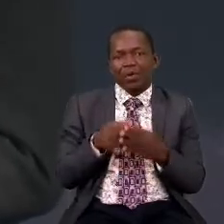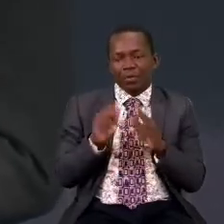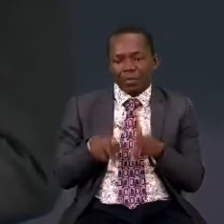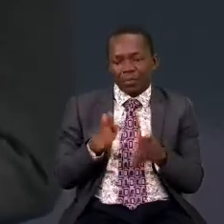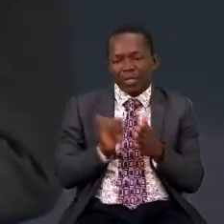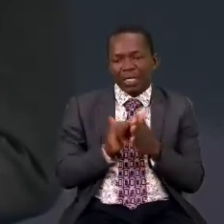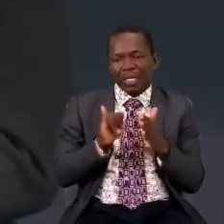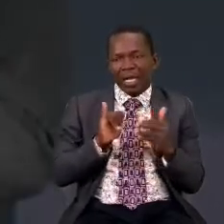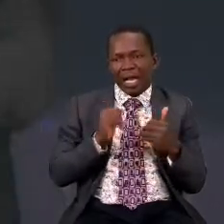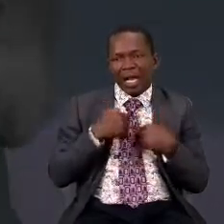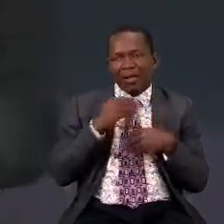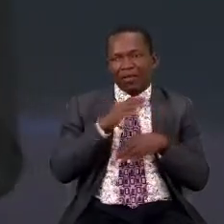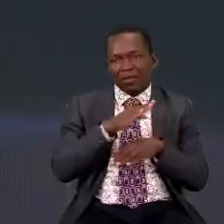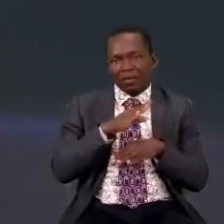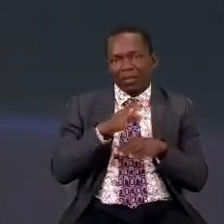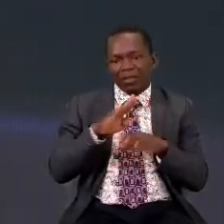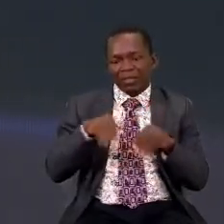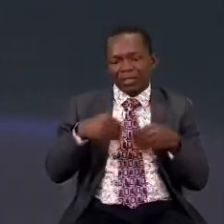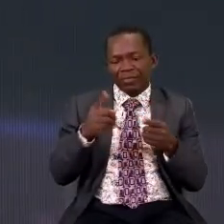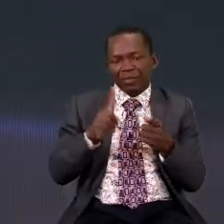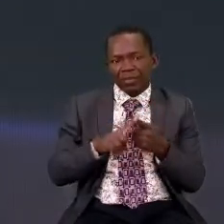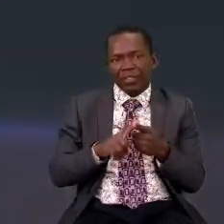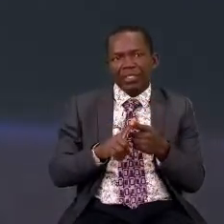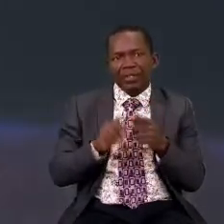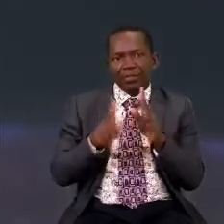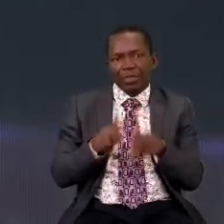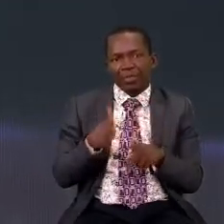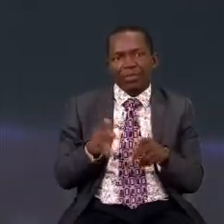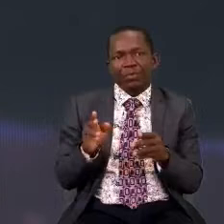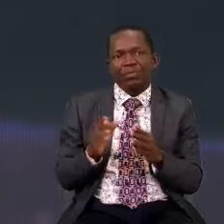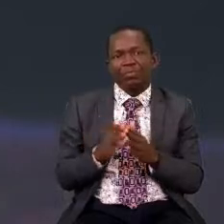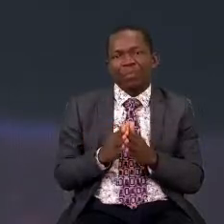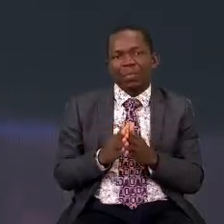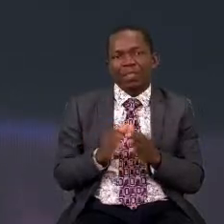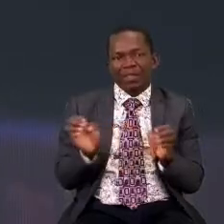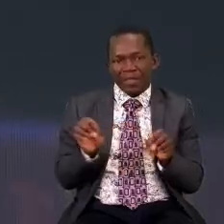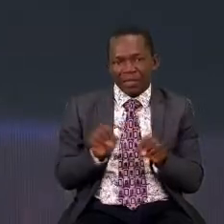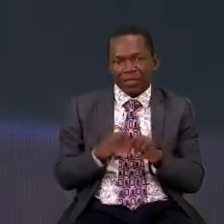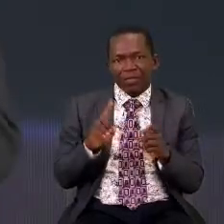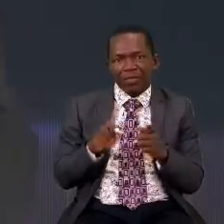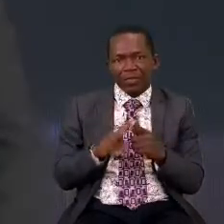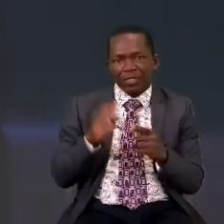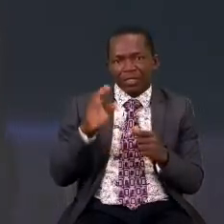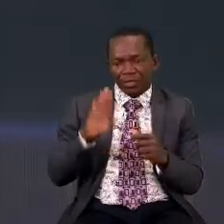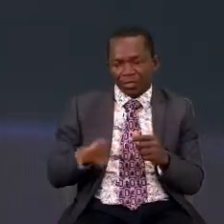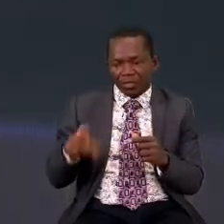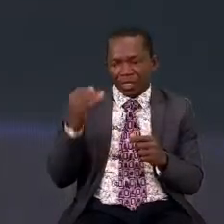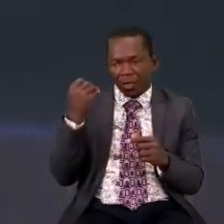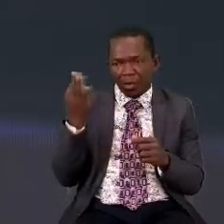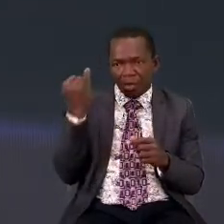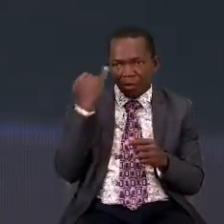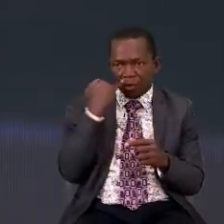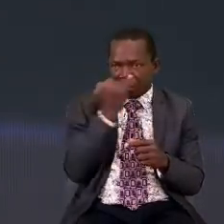the children of Israel. Look at verse 3. It says in verse 3, every place the sole of your